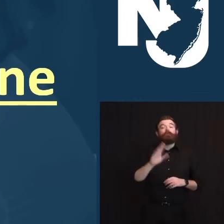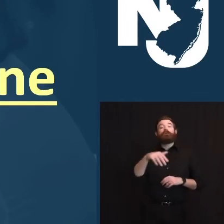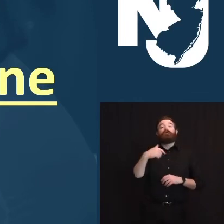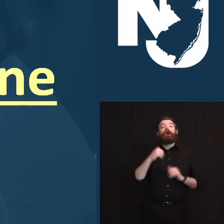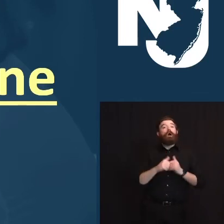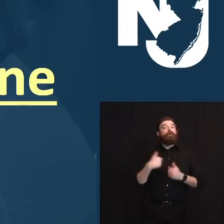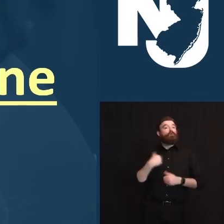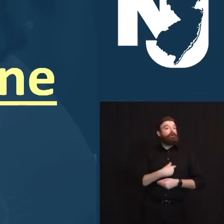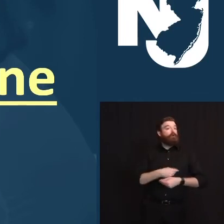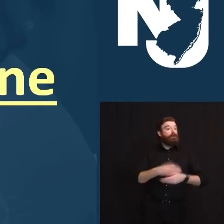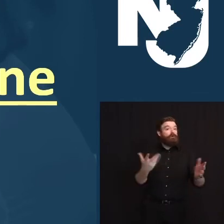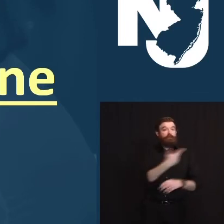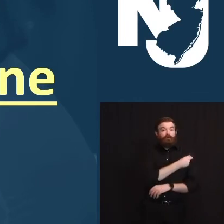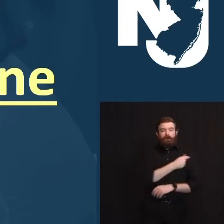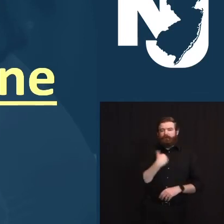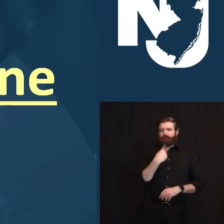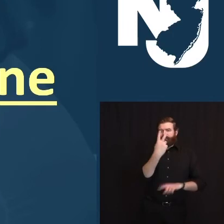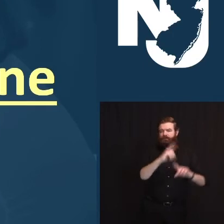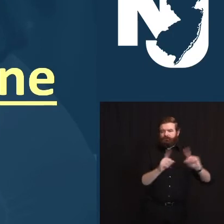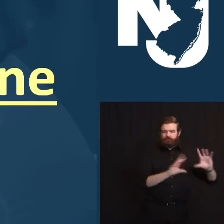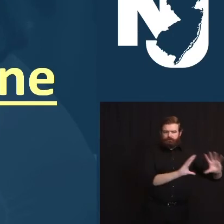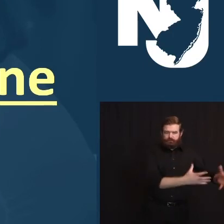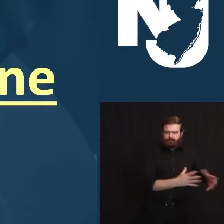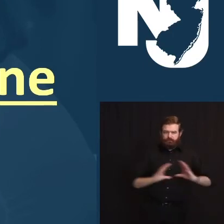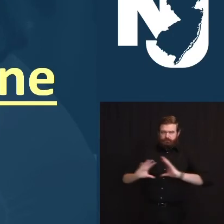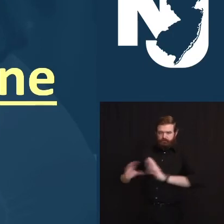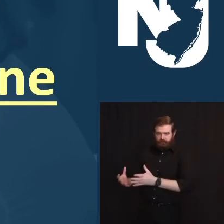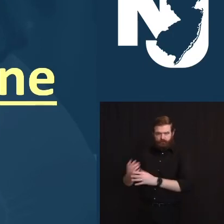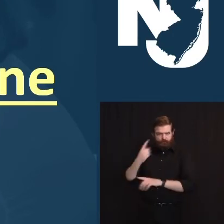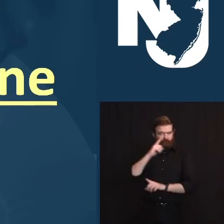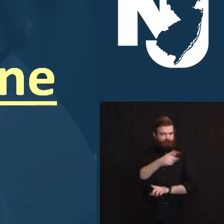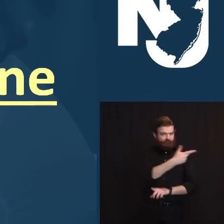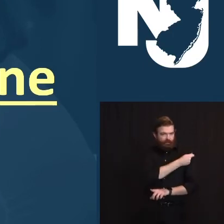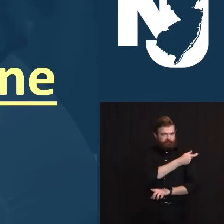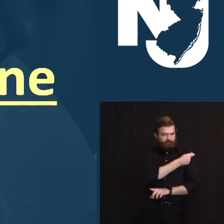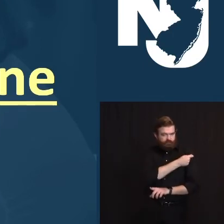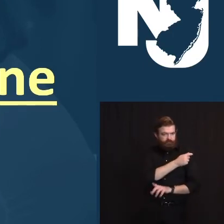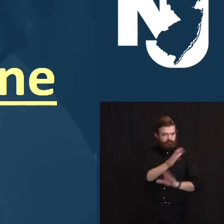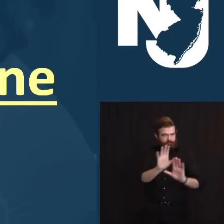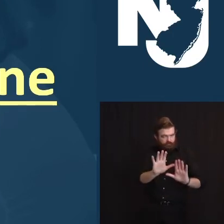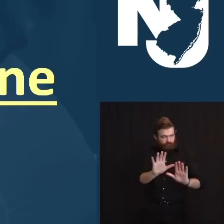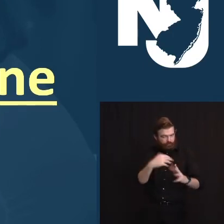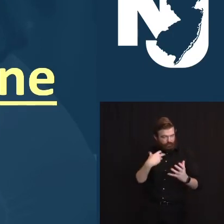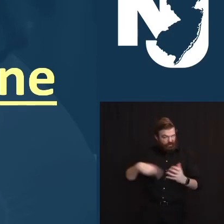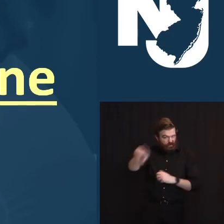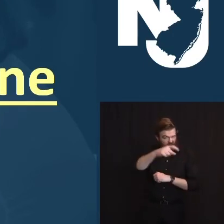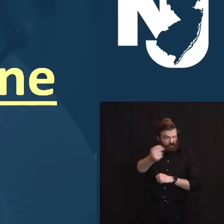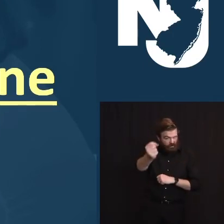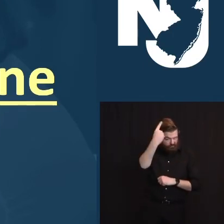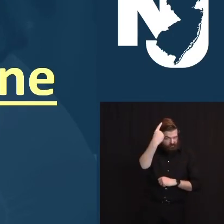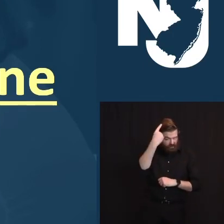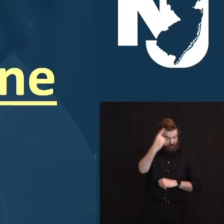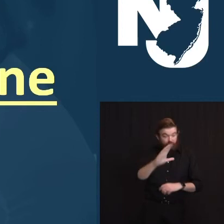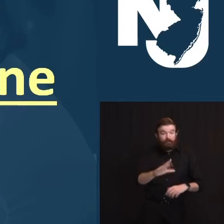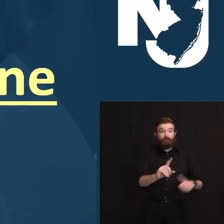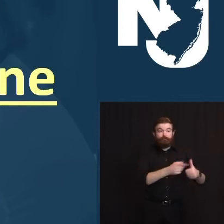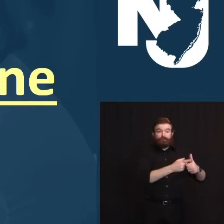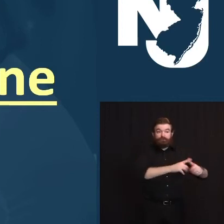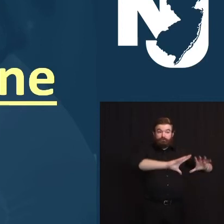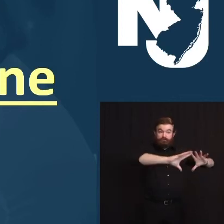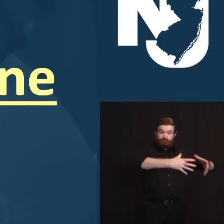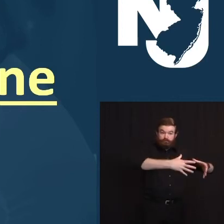separate categories for vaccines in New Jersey, and I want to make sure everyone understands that. The first category are the vaccines